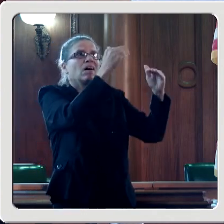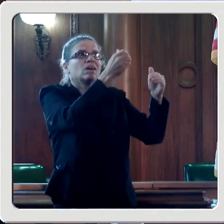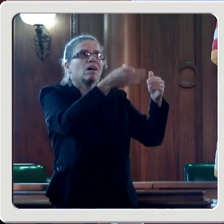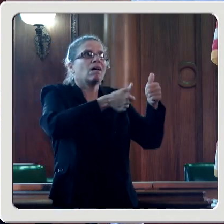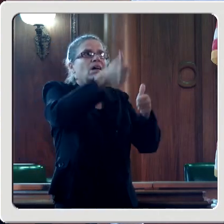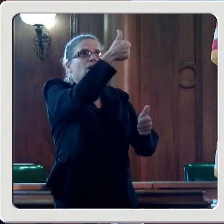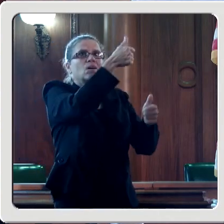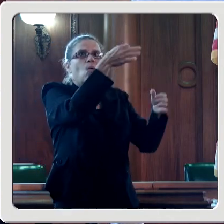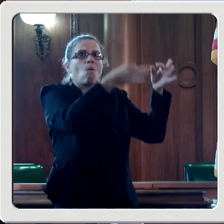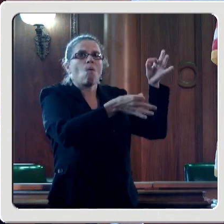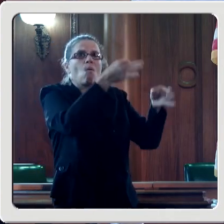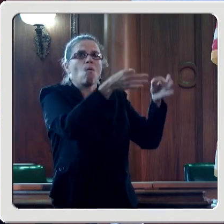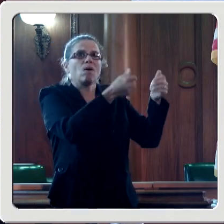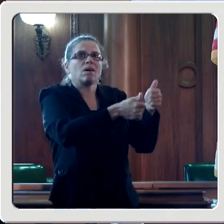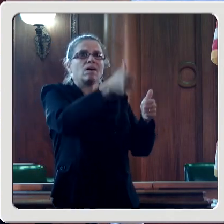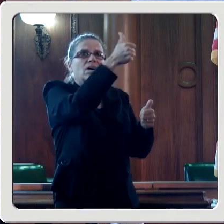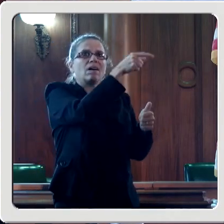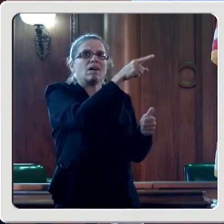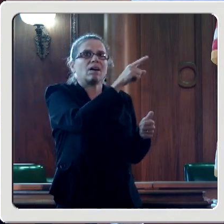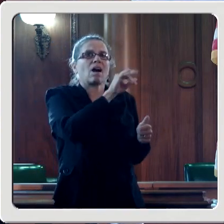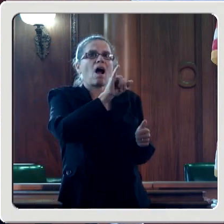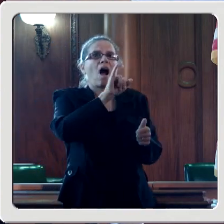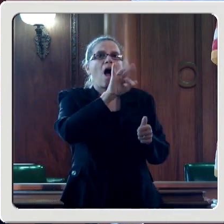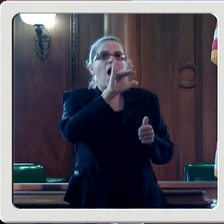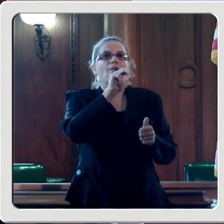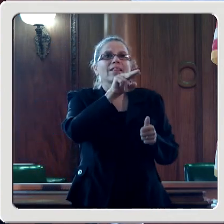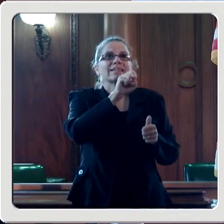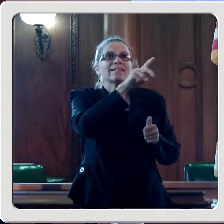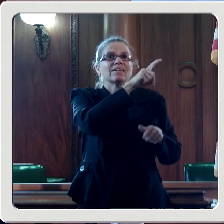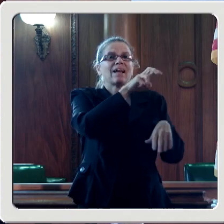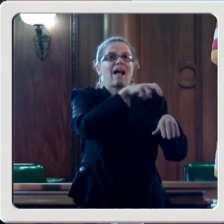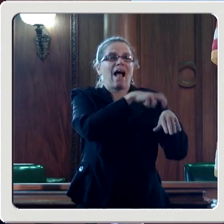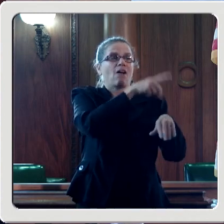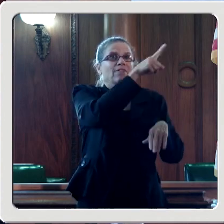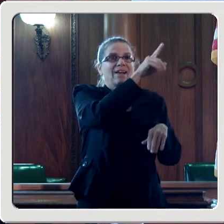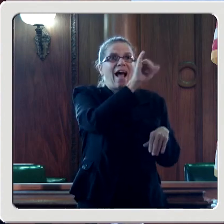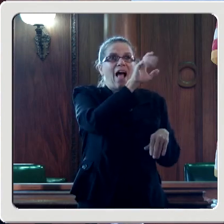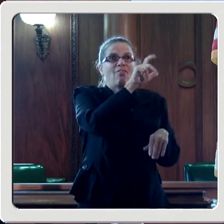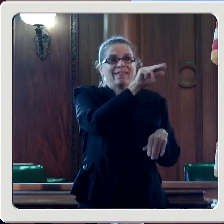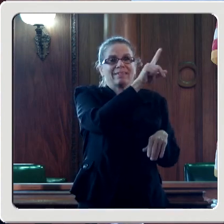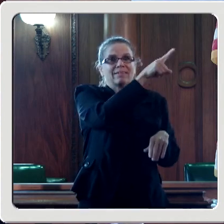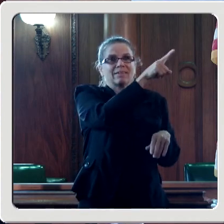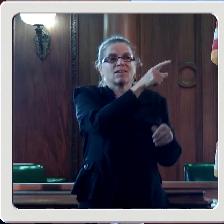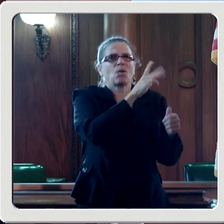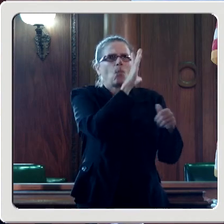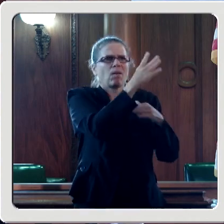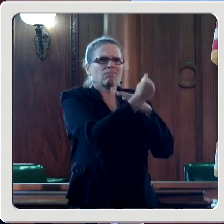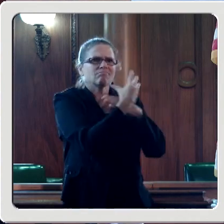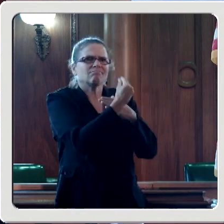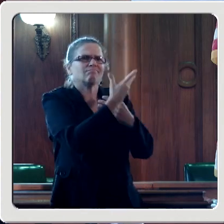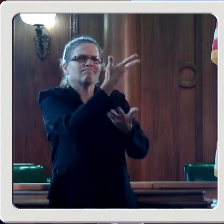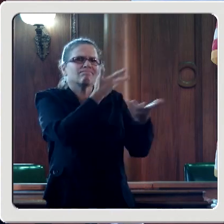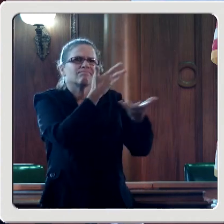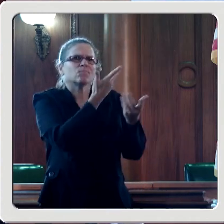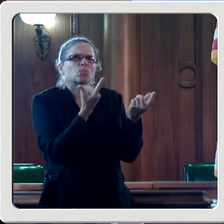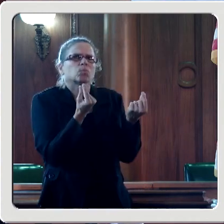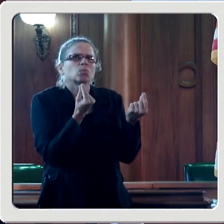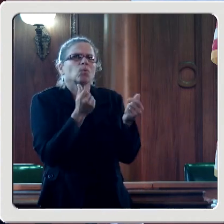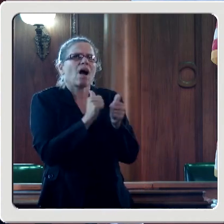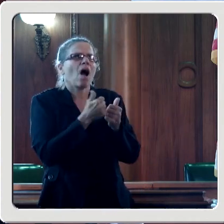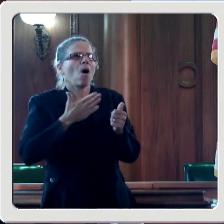in for me too. And I think this is the dialogue here.